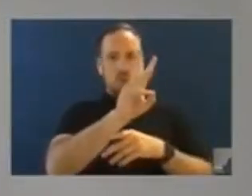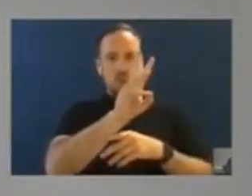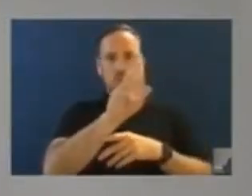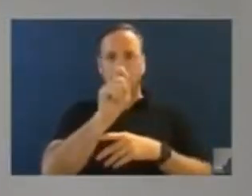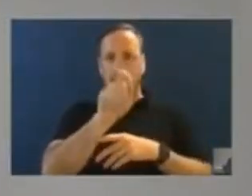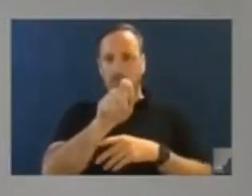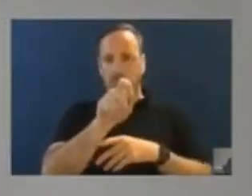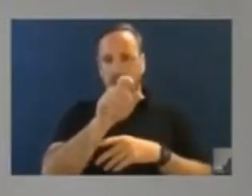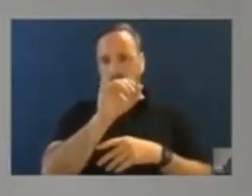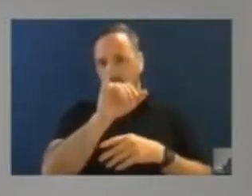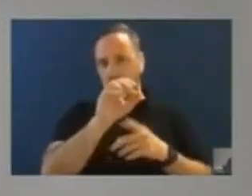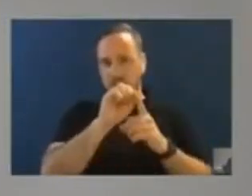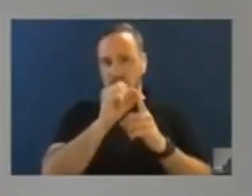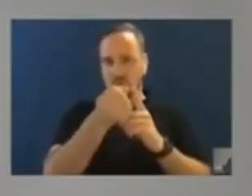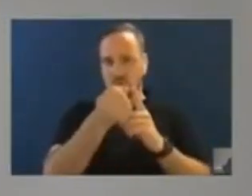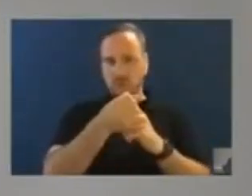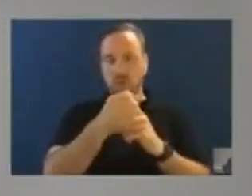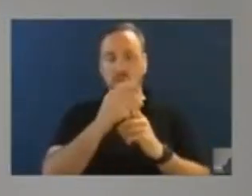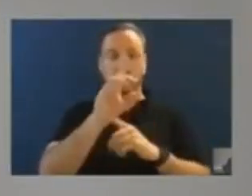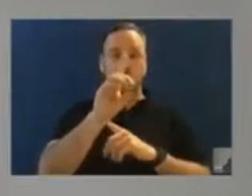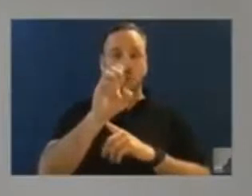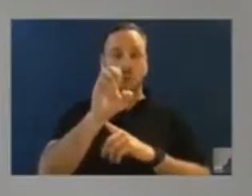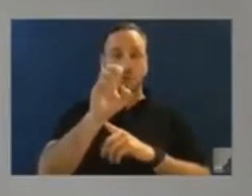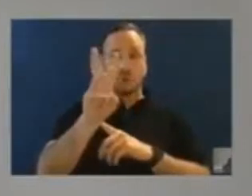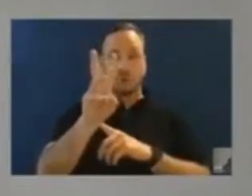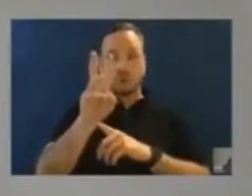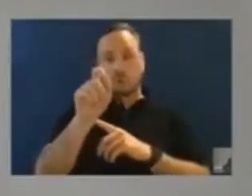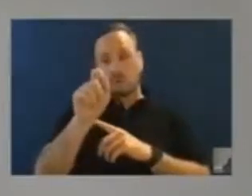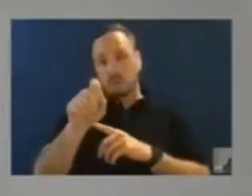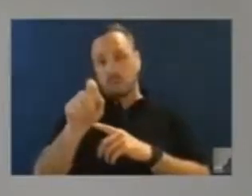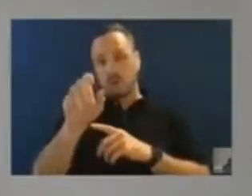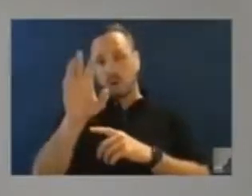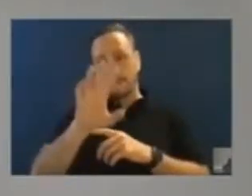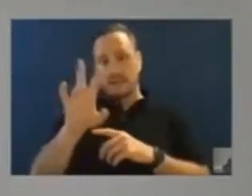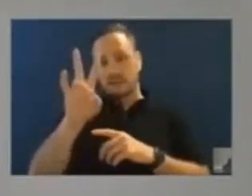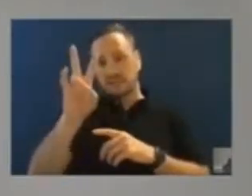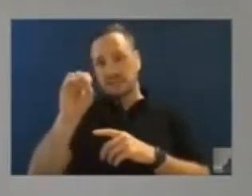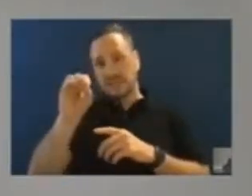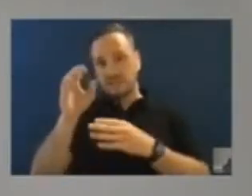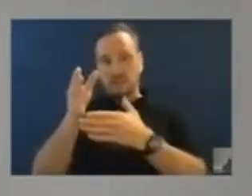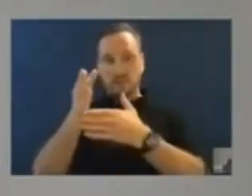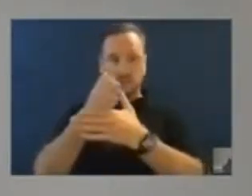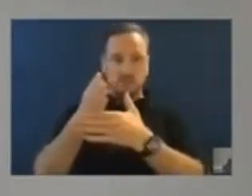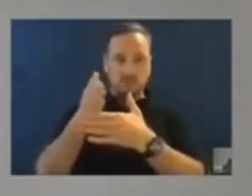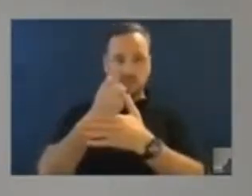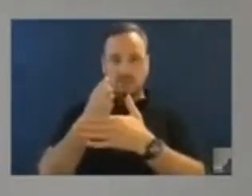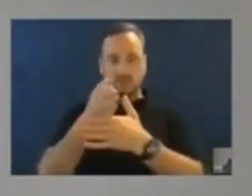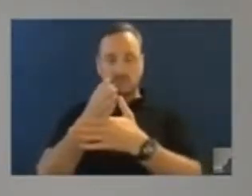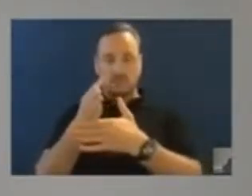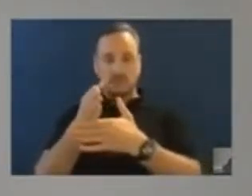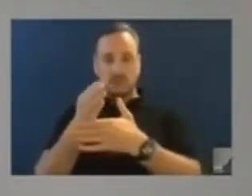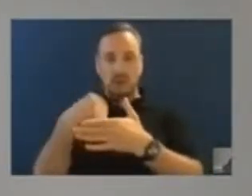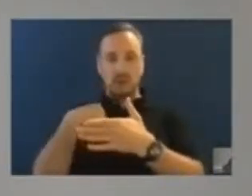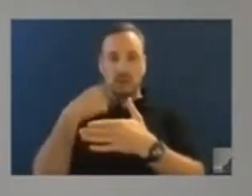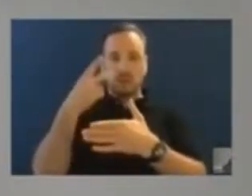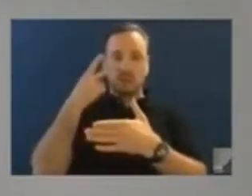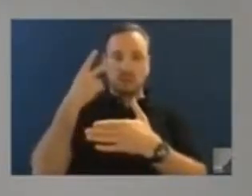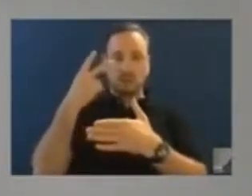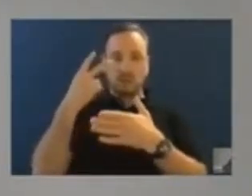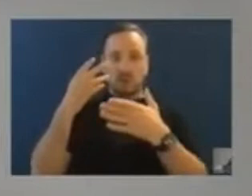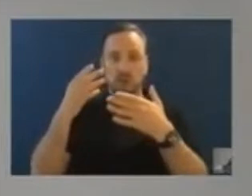dew point has been in about the 70 range, and I think within the last week, I saw it rise in the middle of the night to